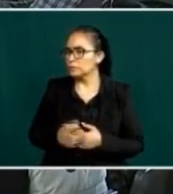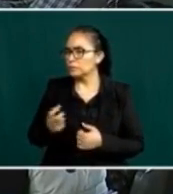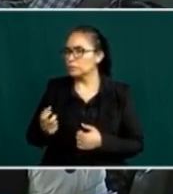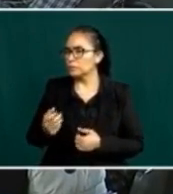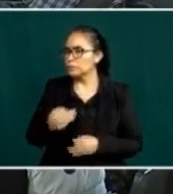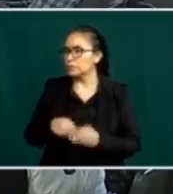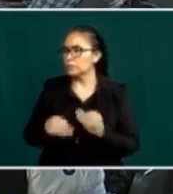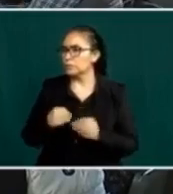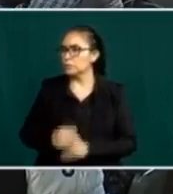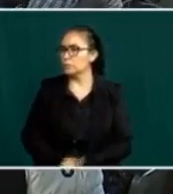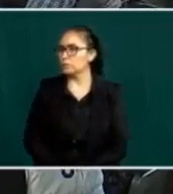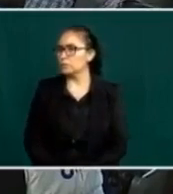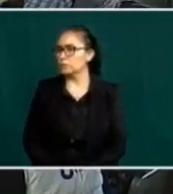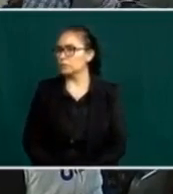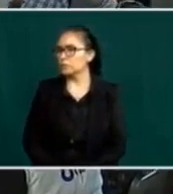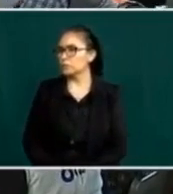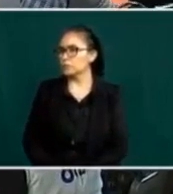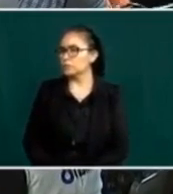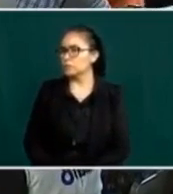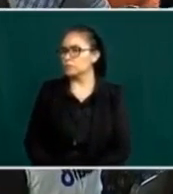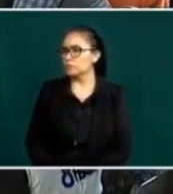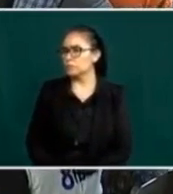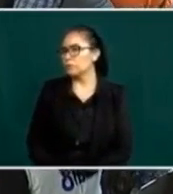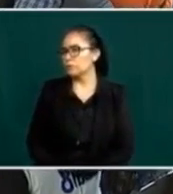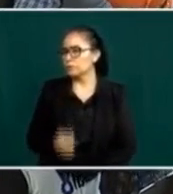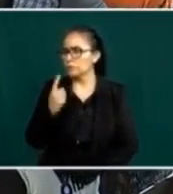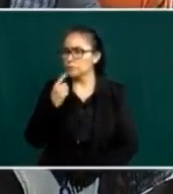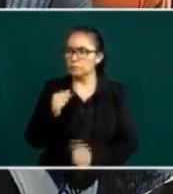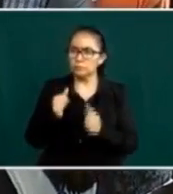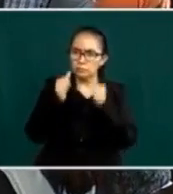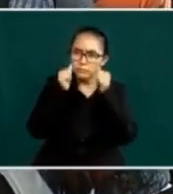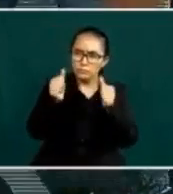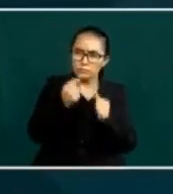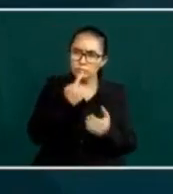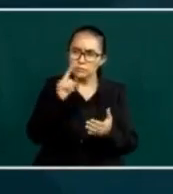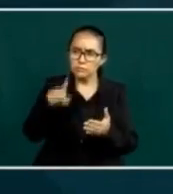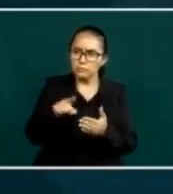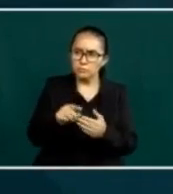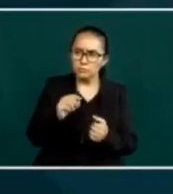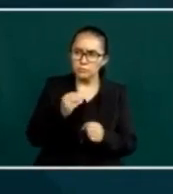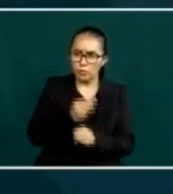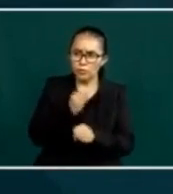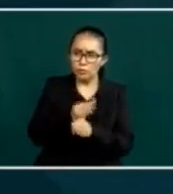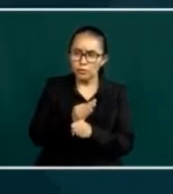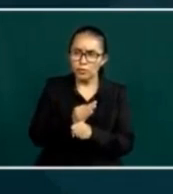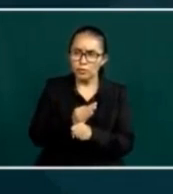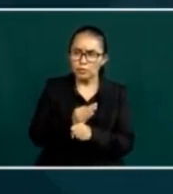disappearance. We are going to attend to your matter right now.